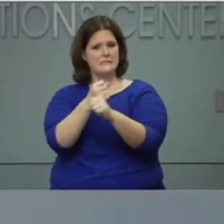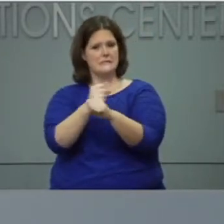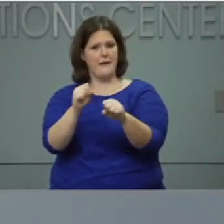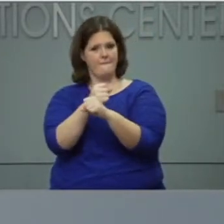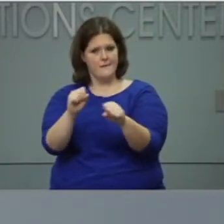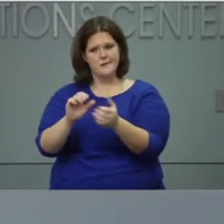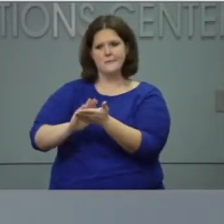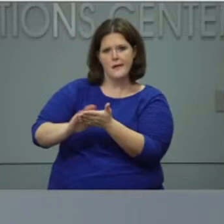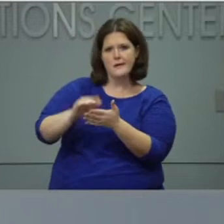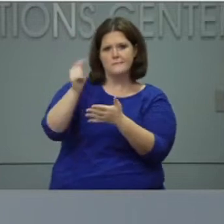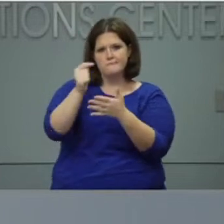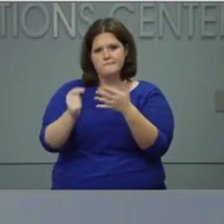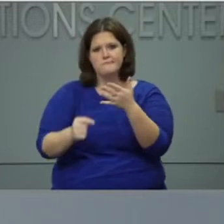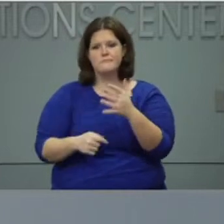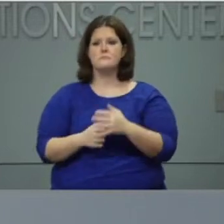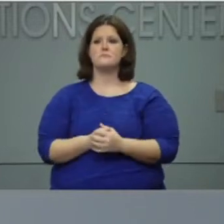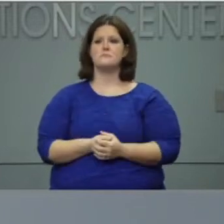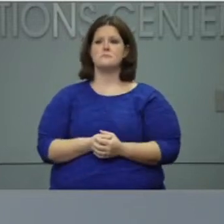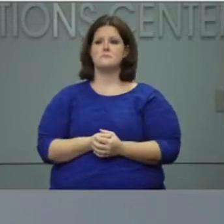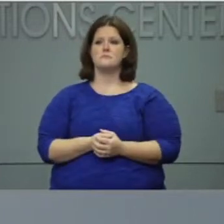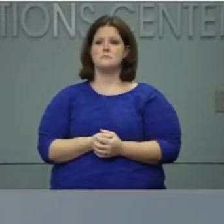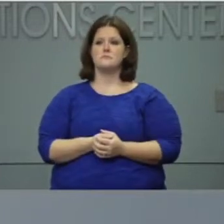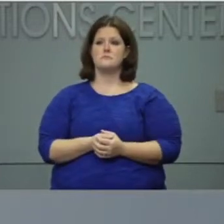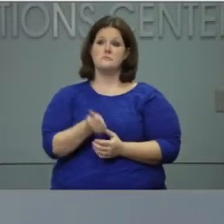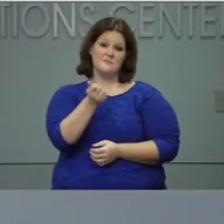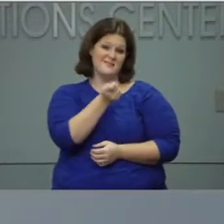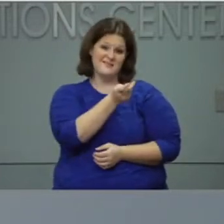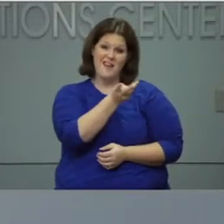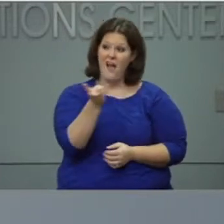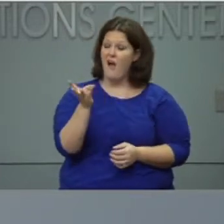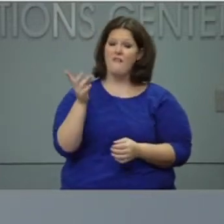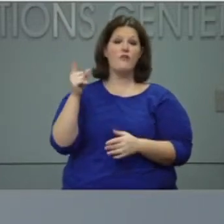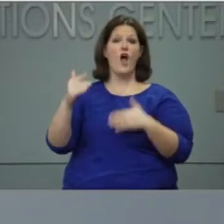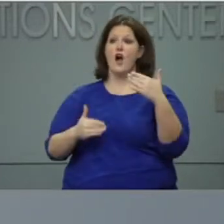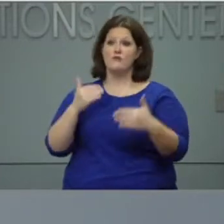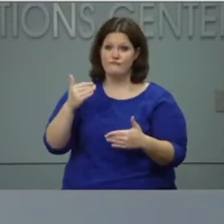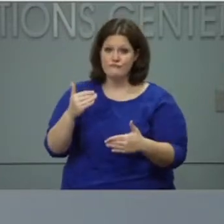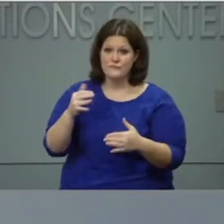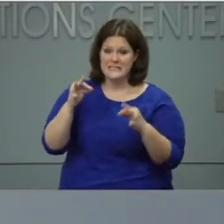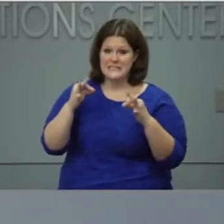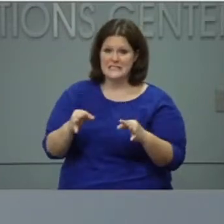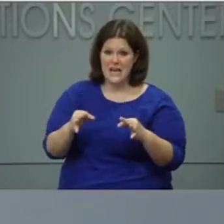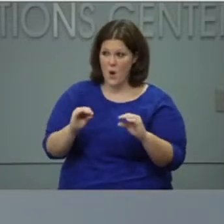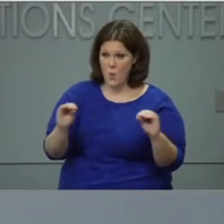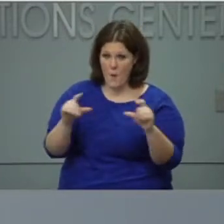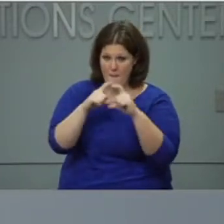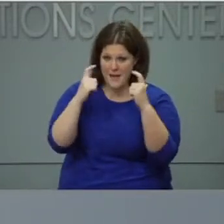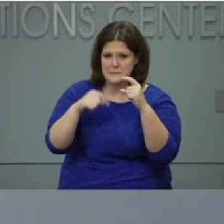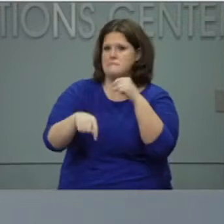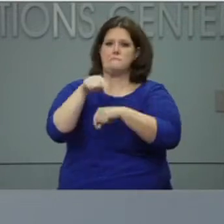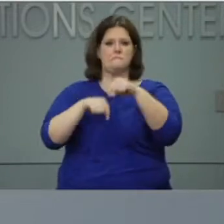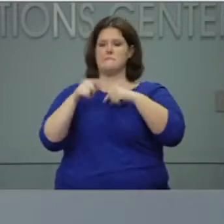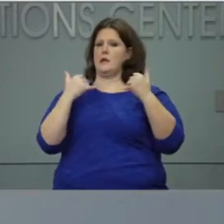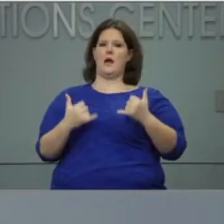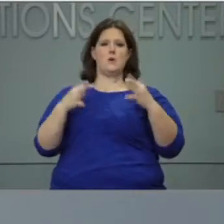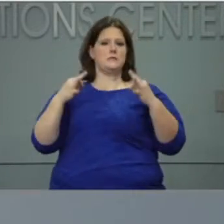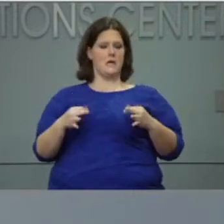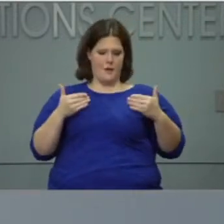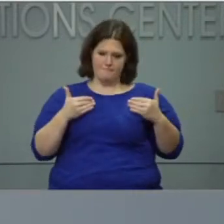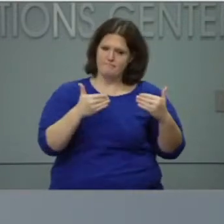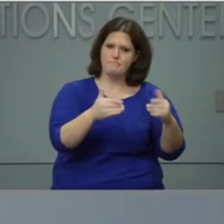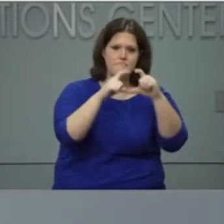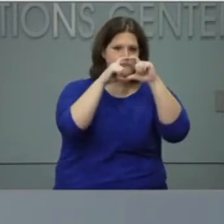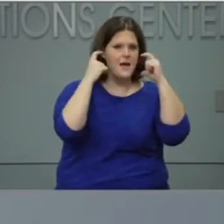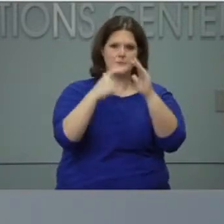includes several who've reversed course in recent days and are now requiring masks. I continue to strongly